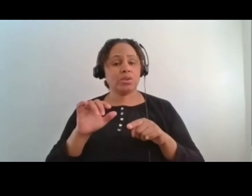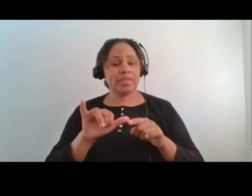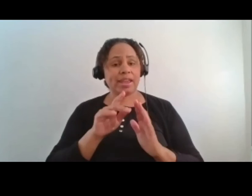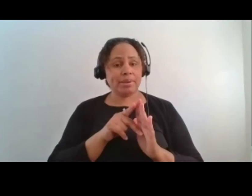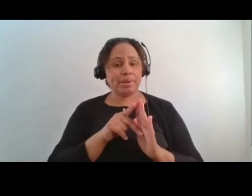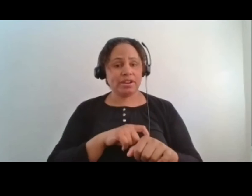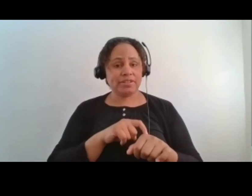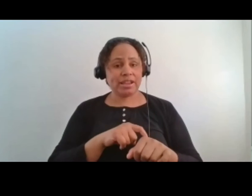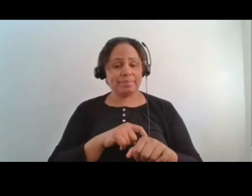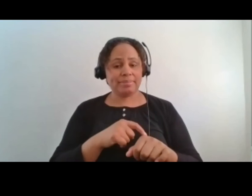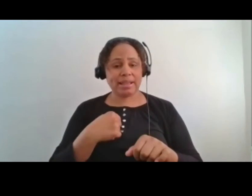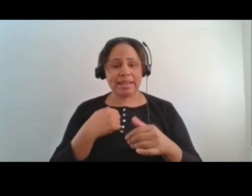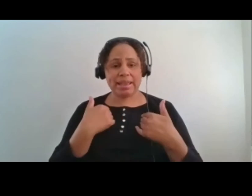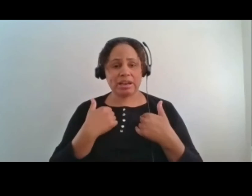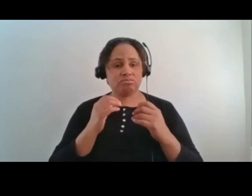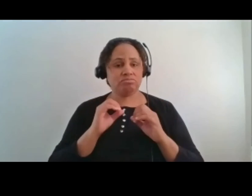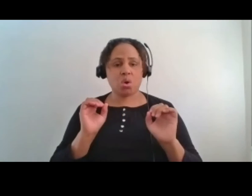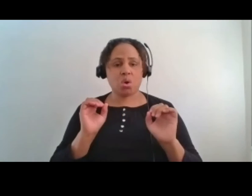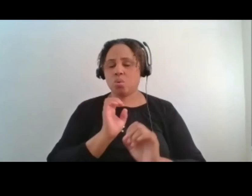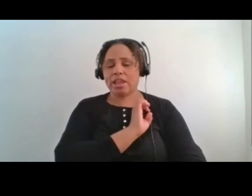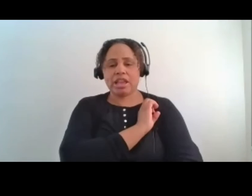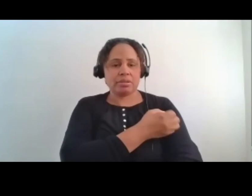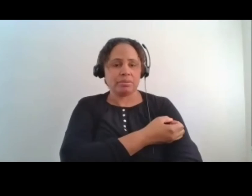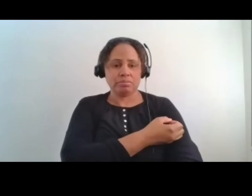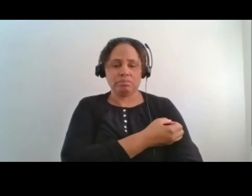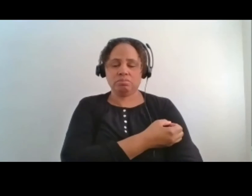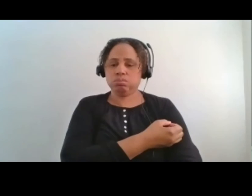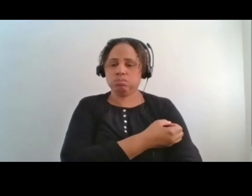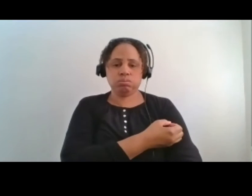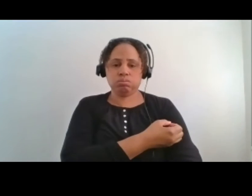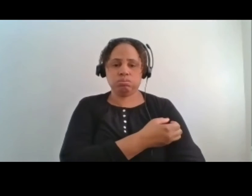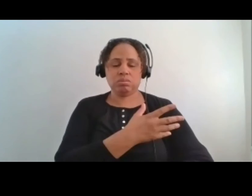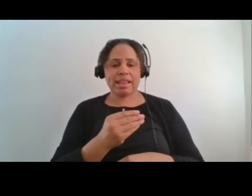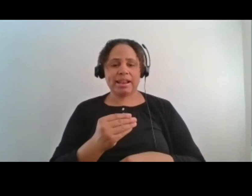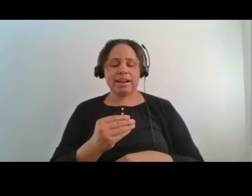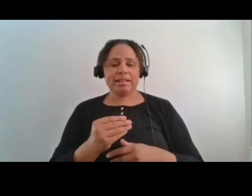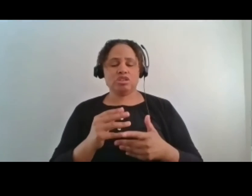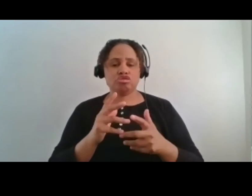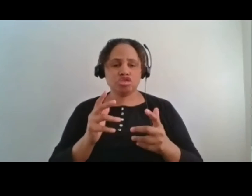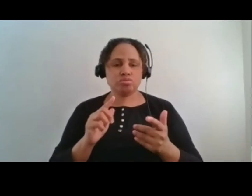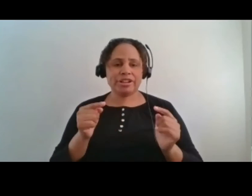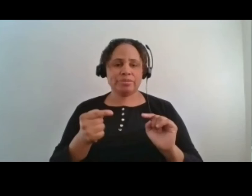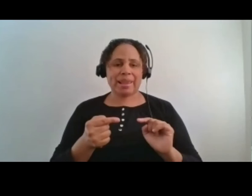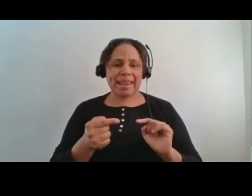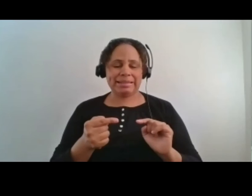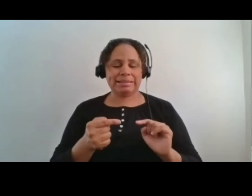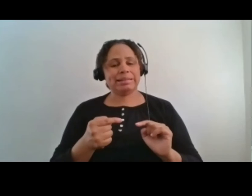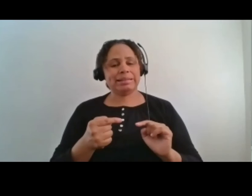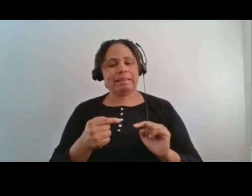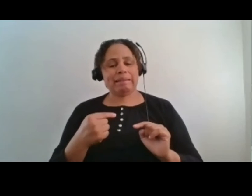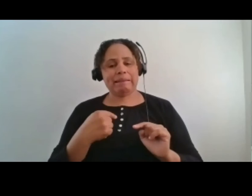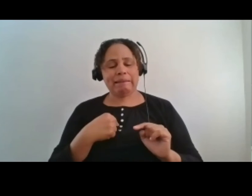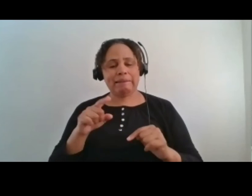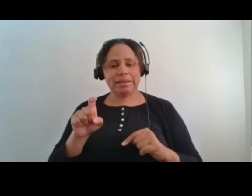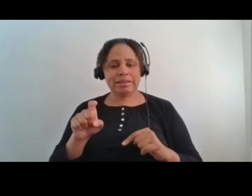no energy at all and just too much excruciating pain. So I had to have